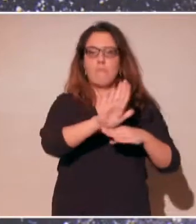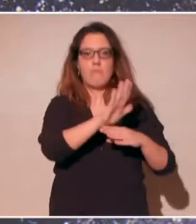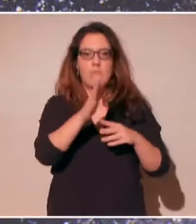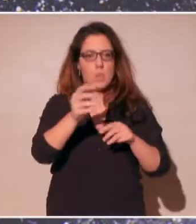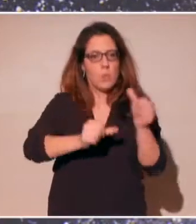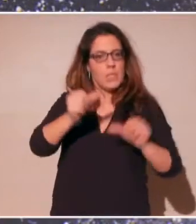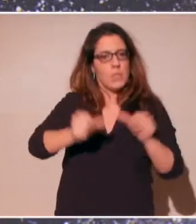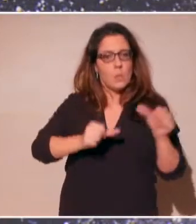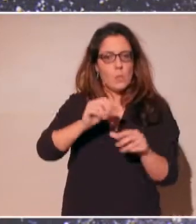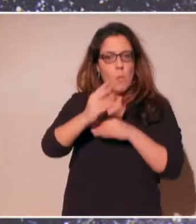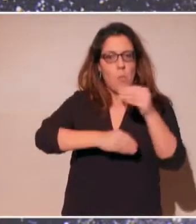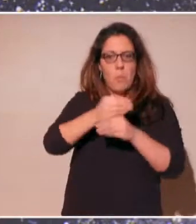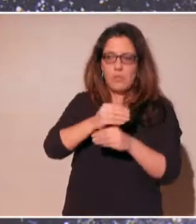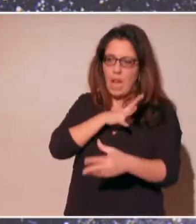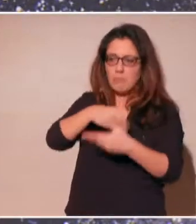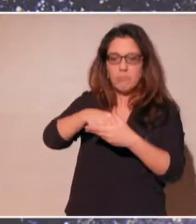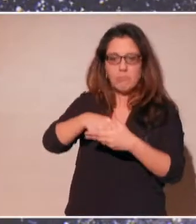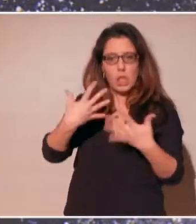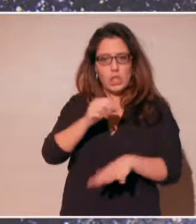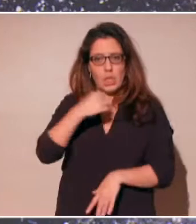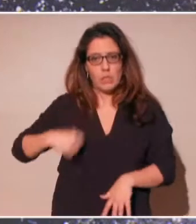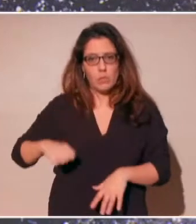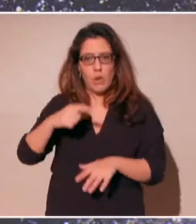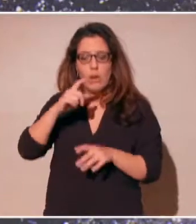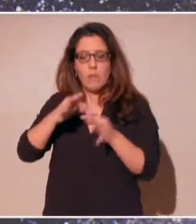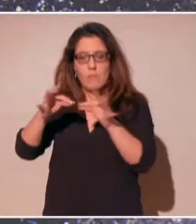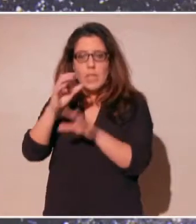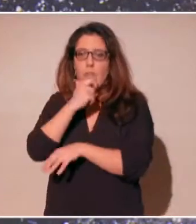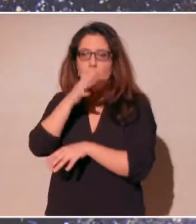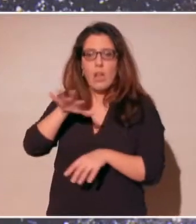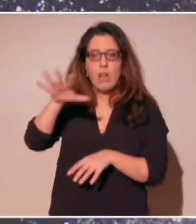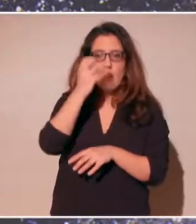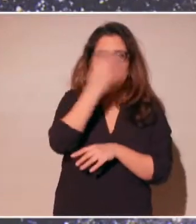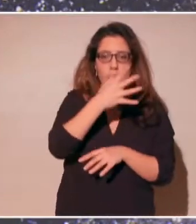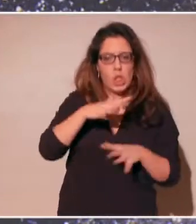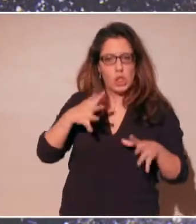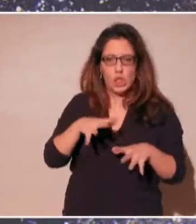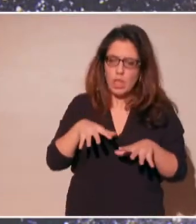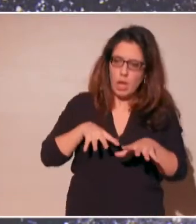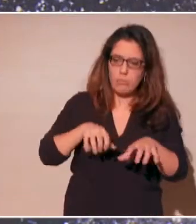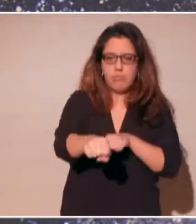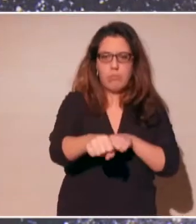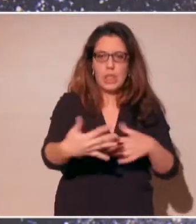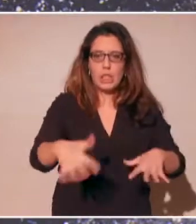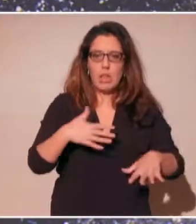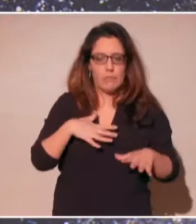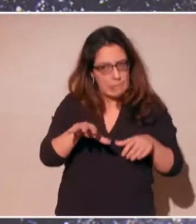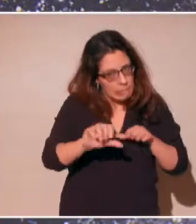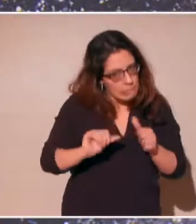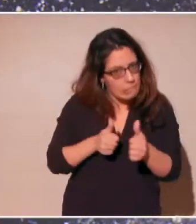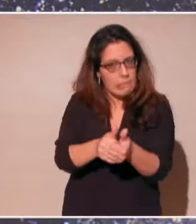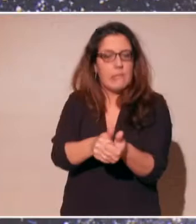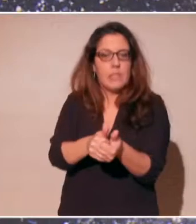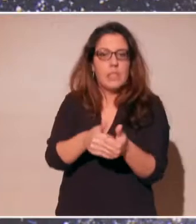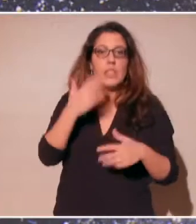that we will be able to get onto the world stage and compete on that world stage where China and the